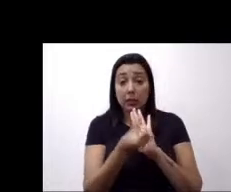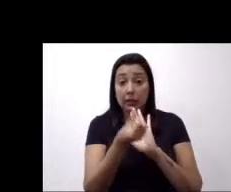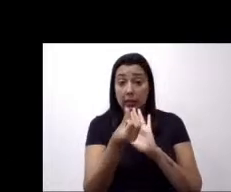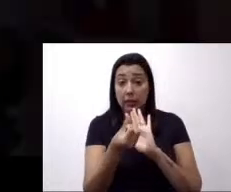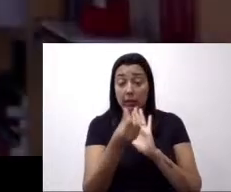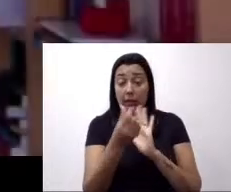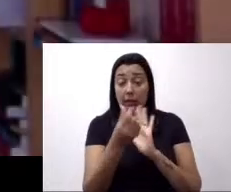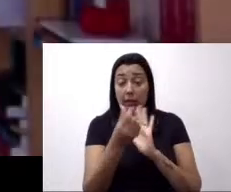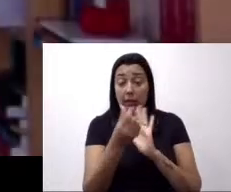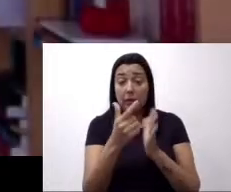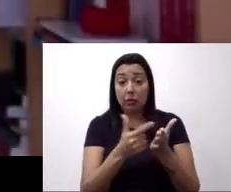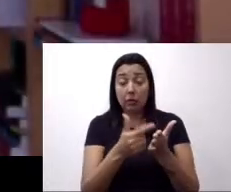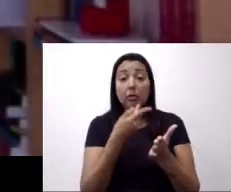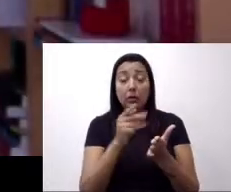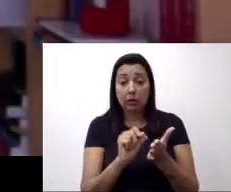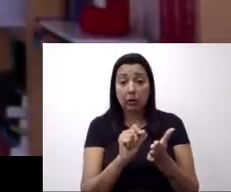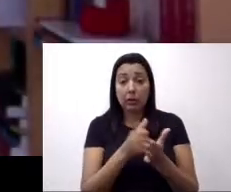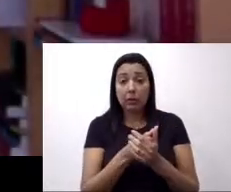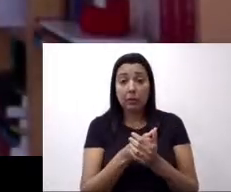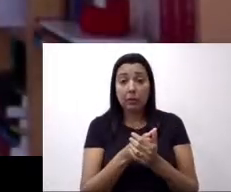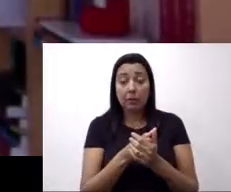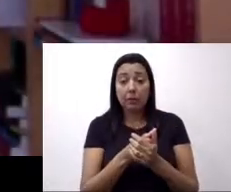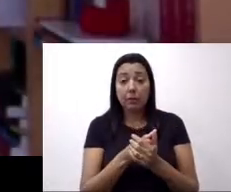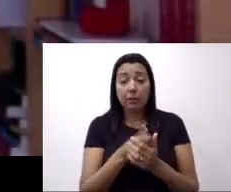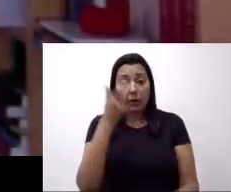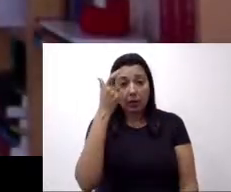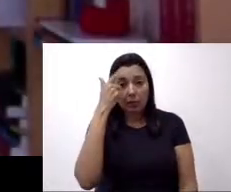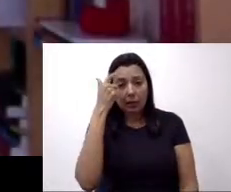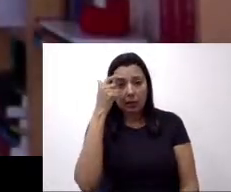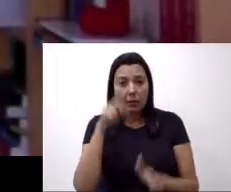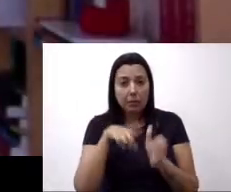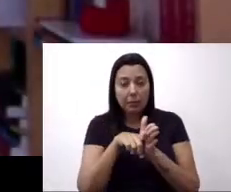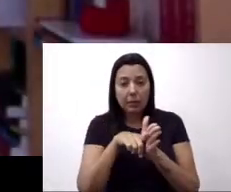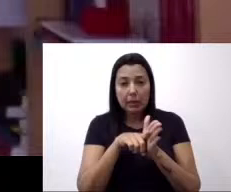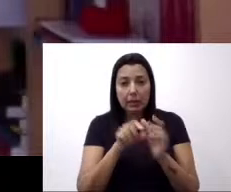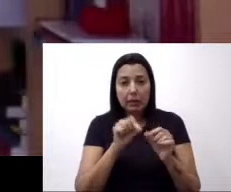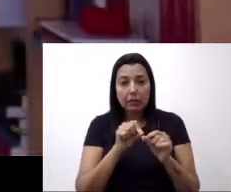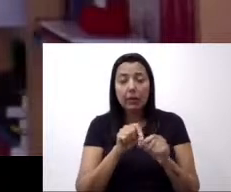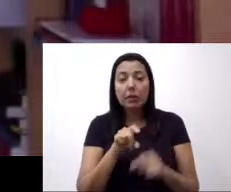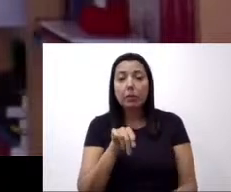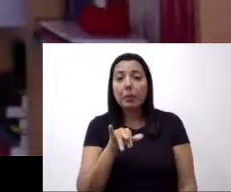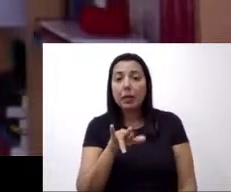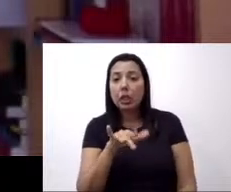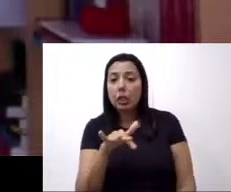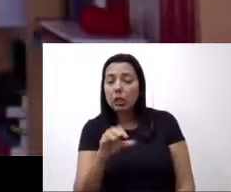made on shale gas, and the published was very recently